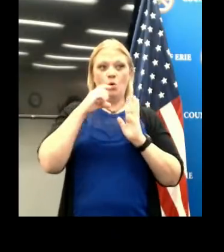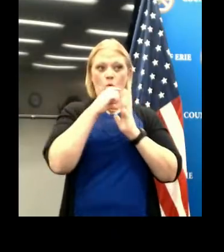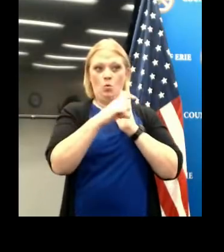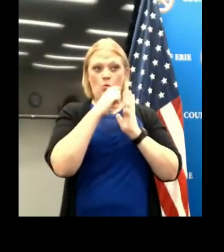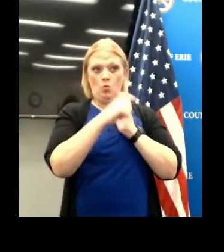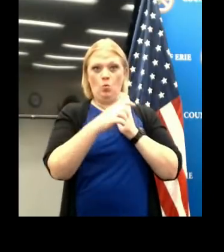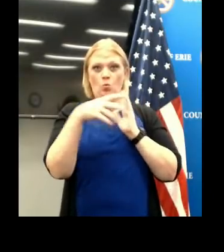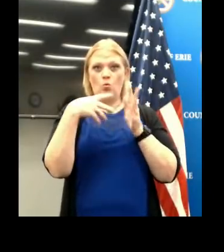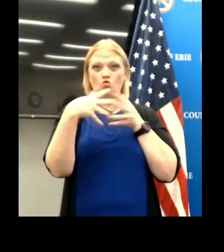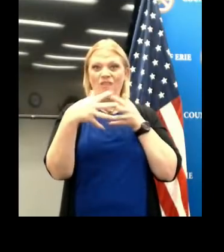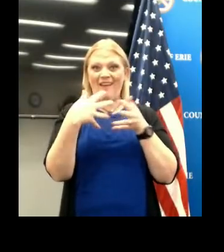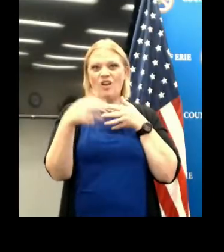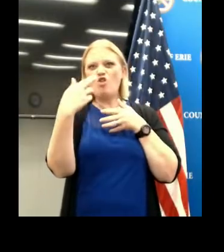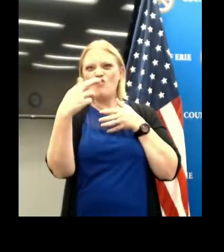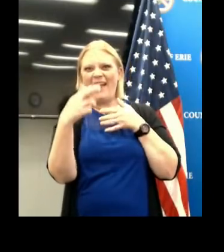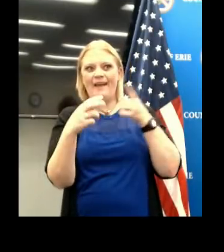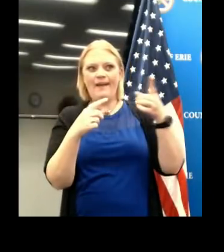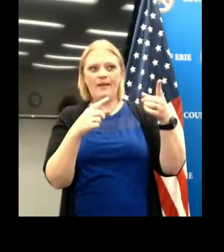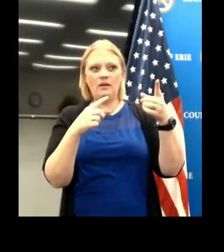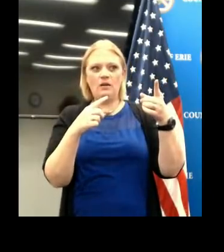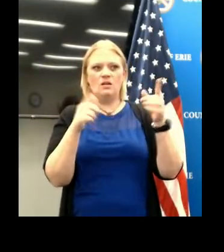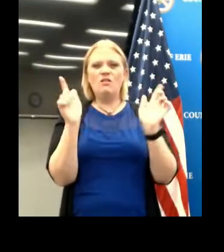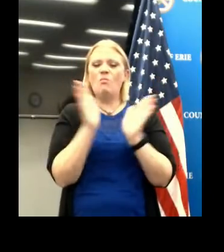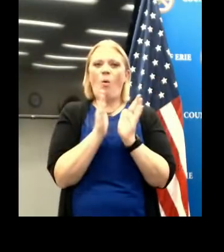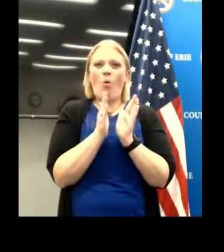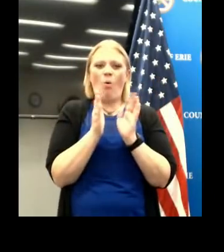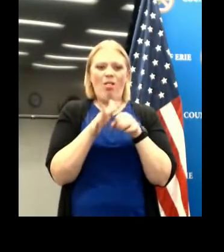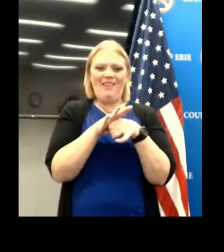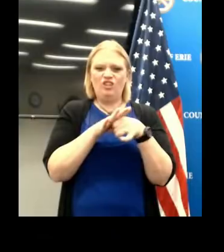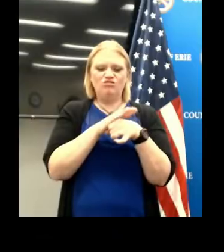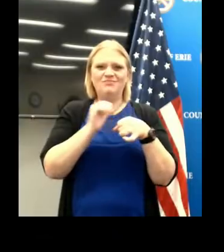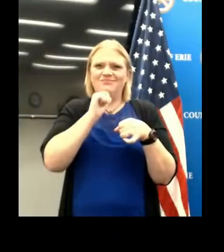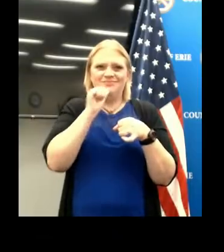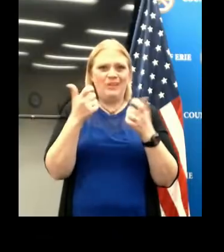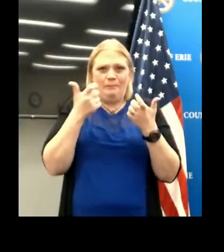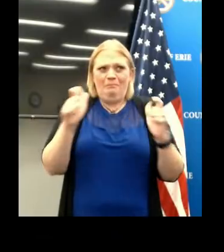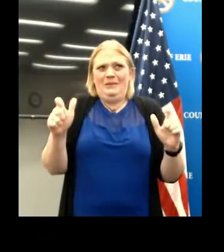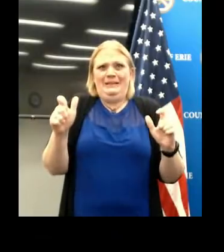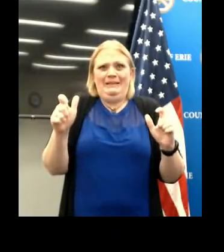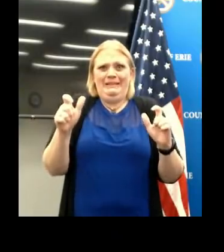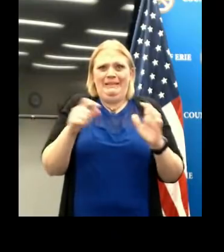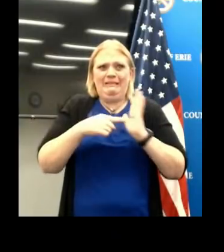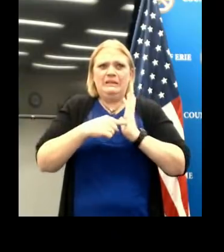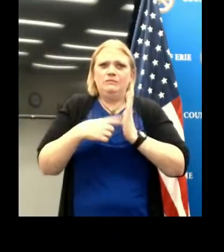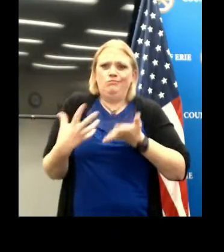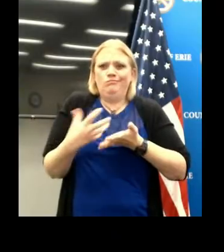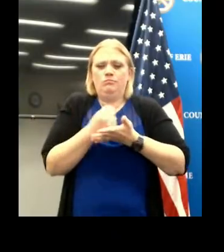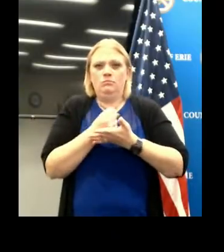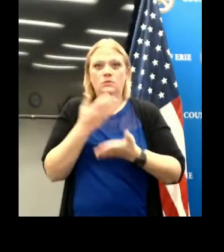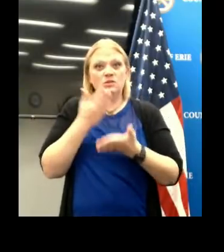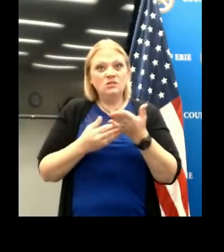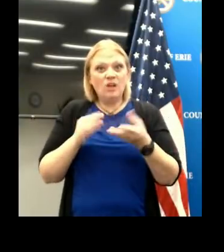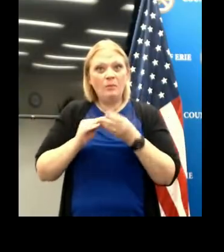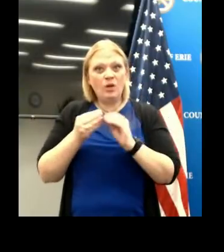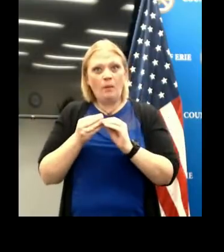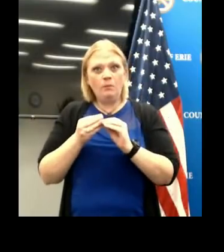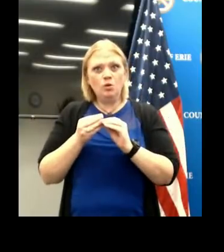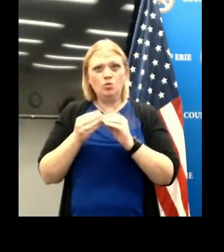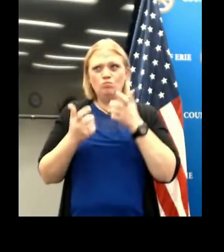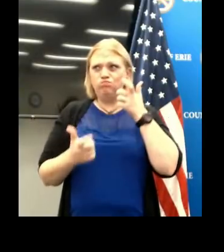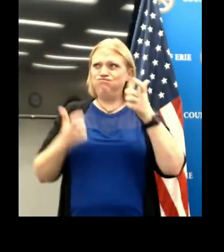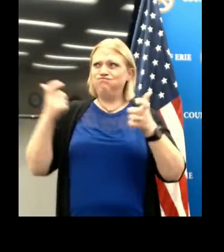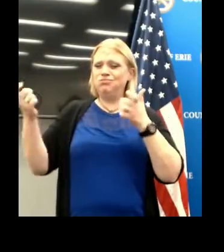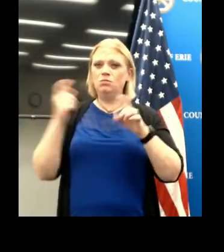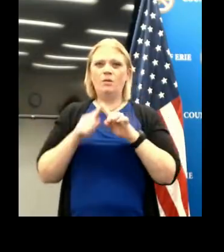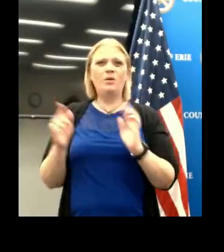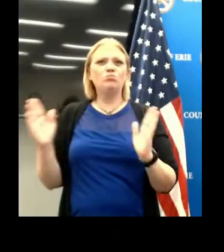gray are smaller areas that did not have a huge sample size. So some of those numbers are very, very large, but they didn't test a whole lot of individuals.